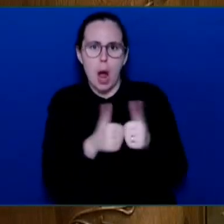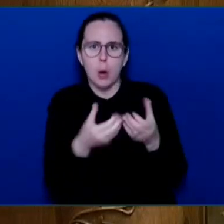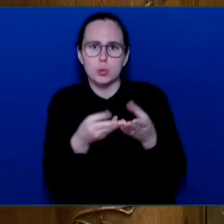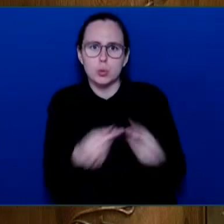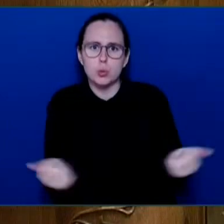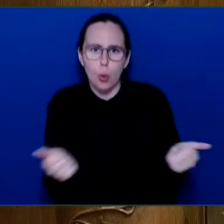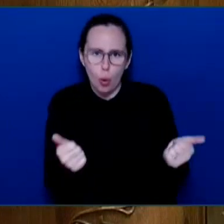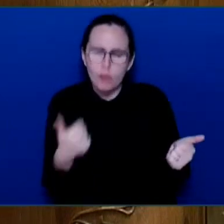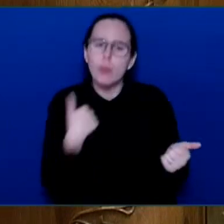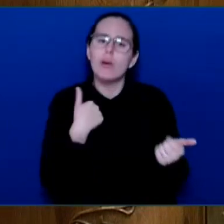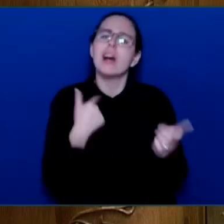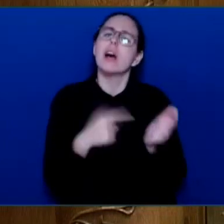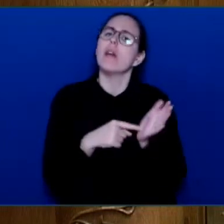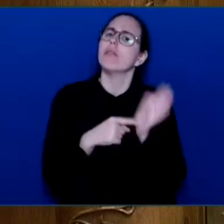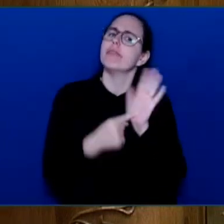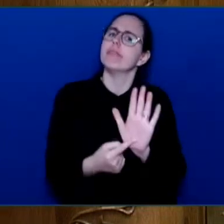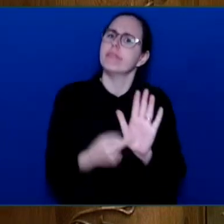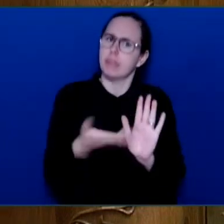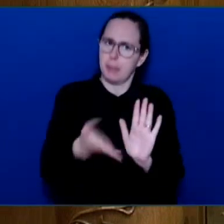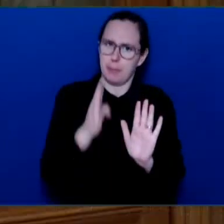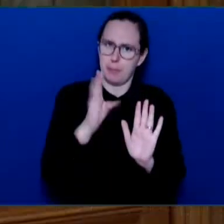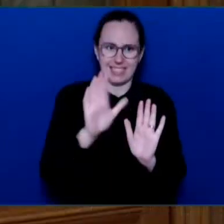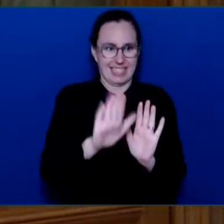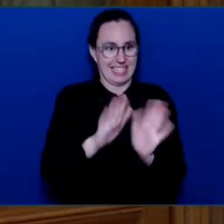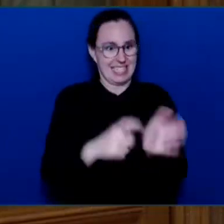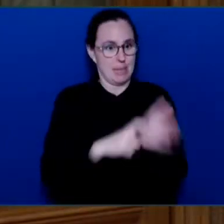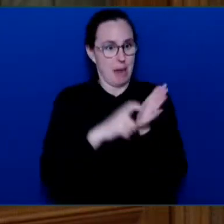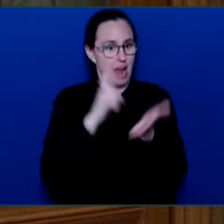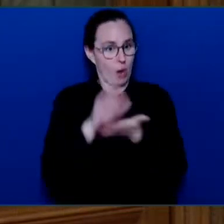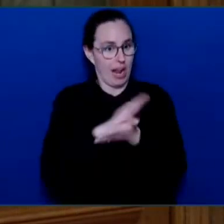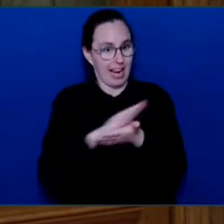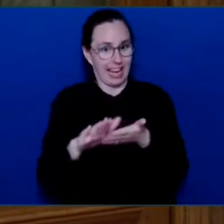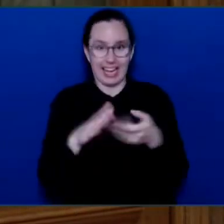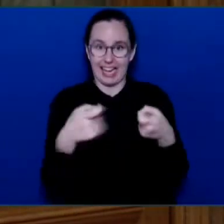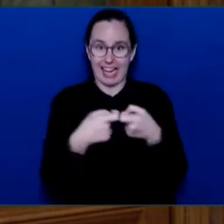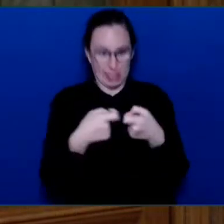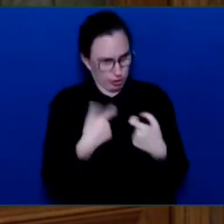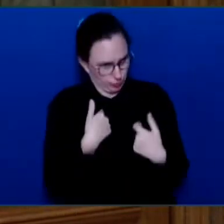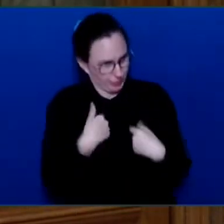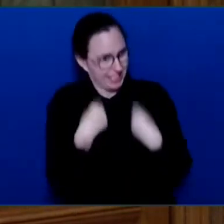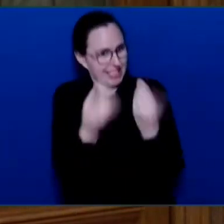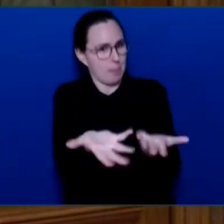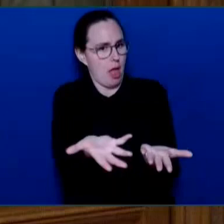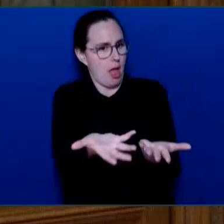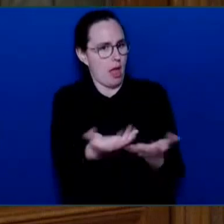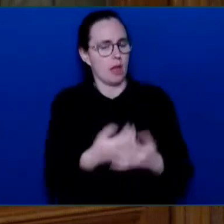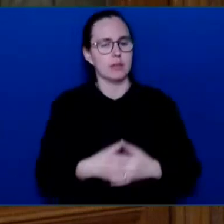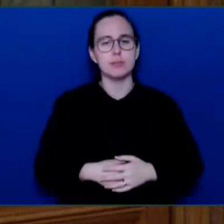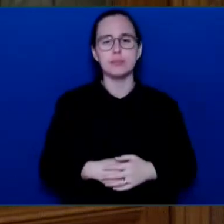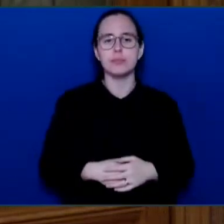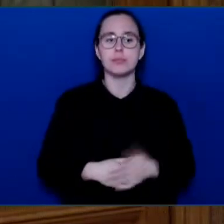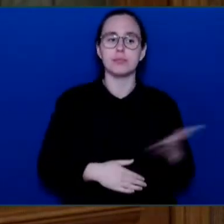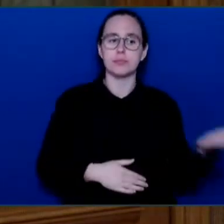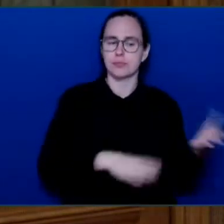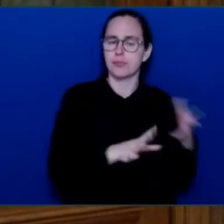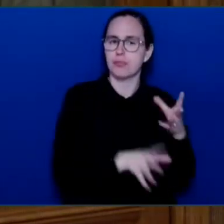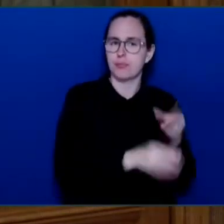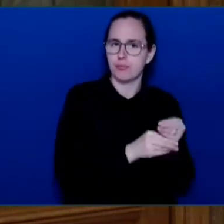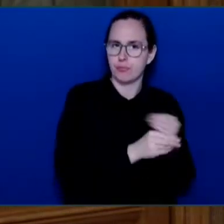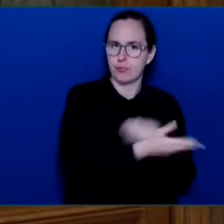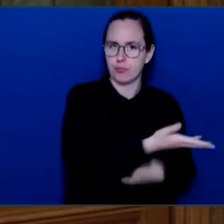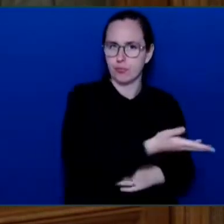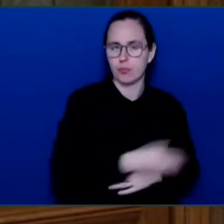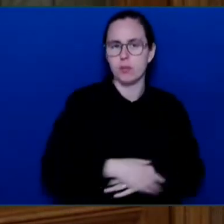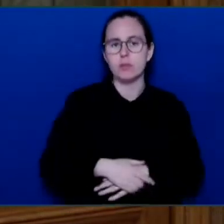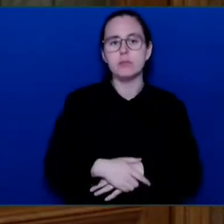House Leader of Third Party Supplemental. This government has managed the price right through the roof. That's all that they've done, is manage the price of this dam right